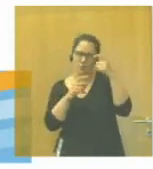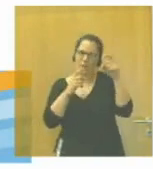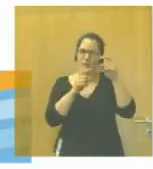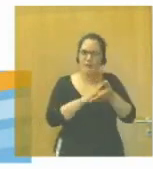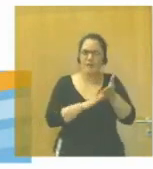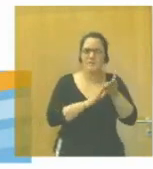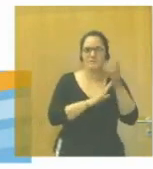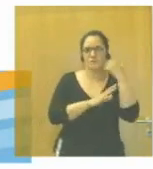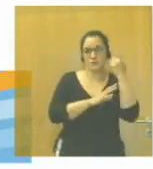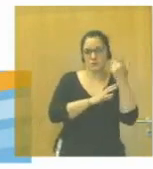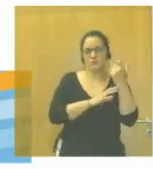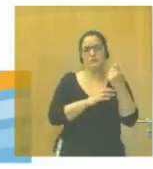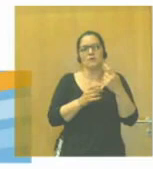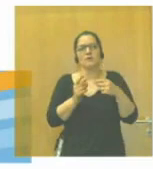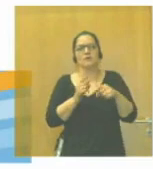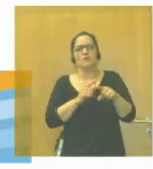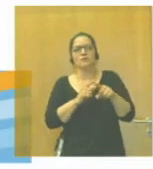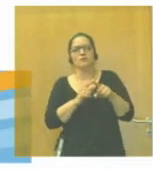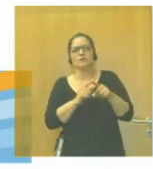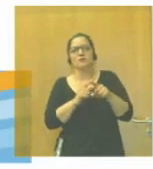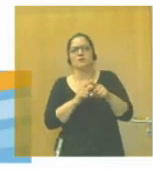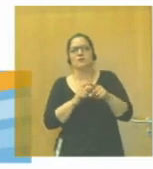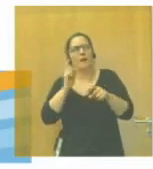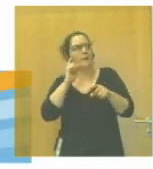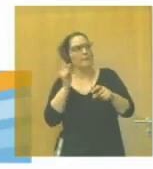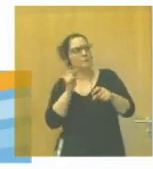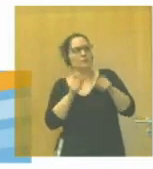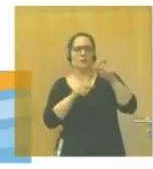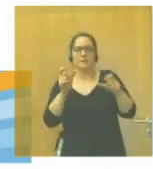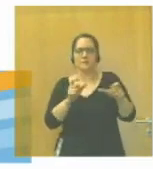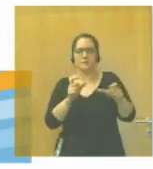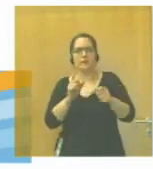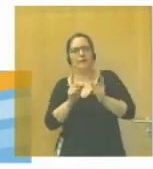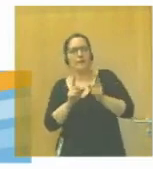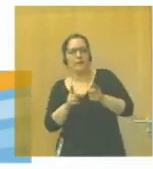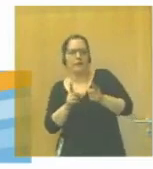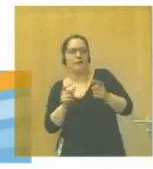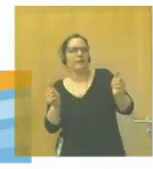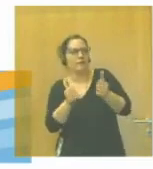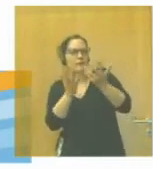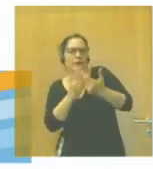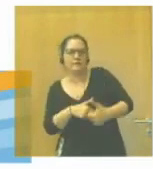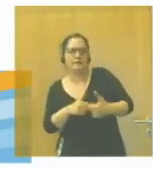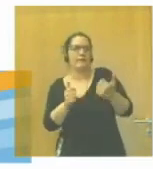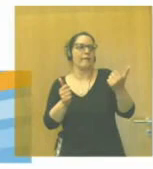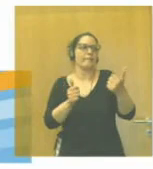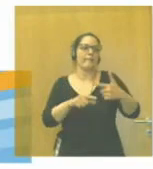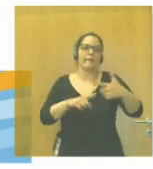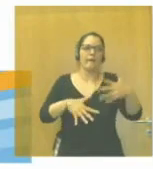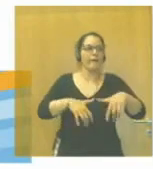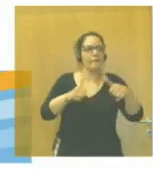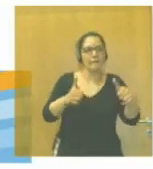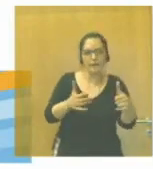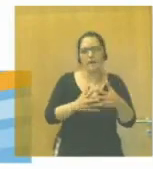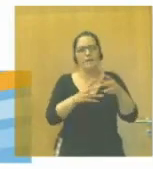I have to do an awareness-raising event, or I have to hold a walkathon, or we have to hold an event for parents. And all of those are really powerful